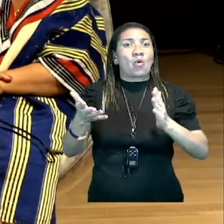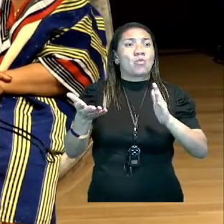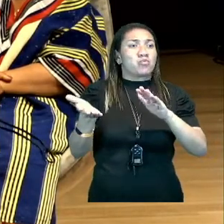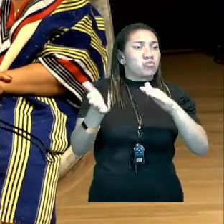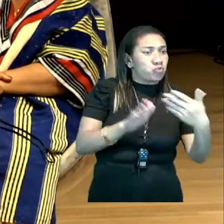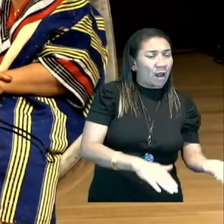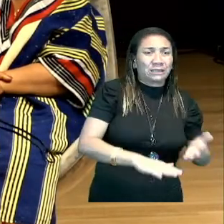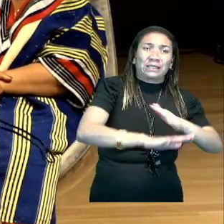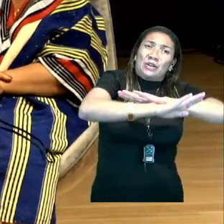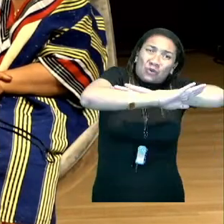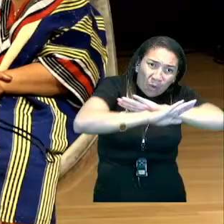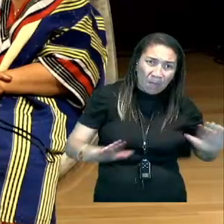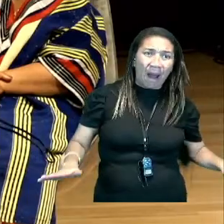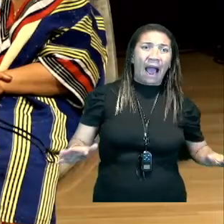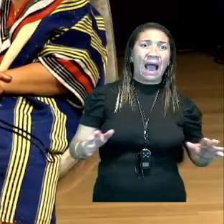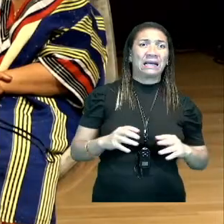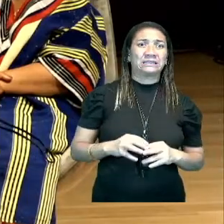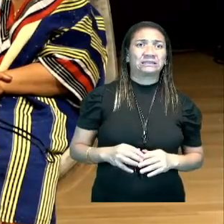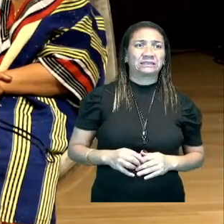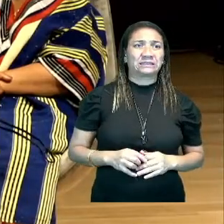death.